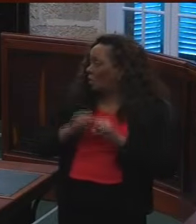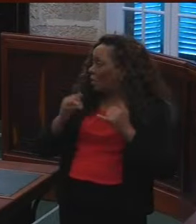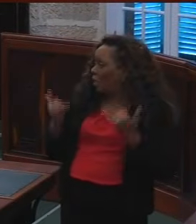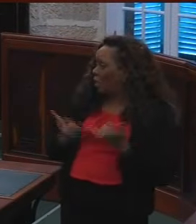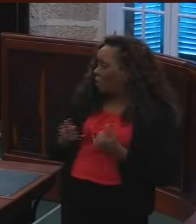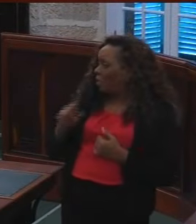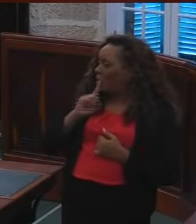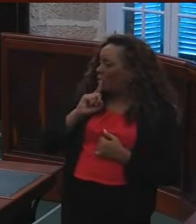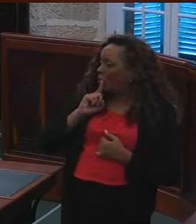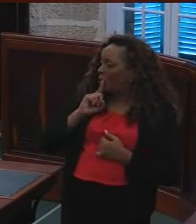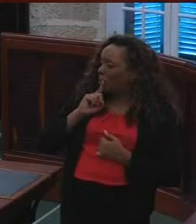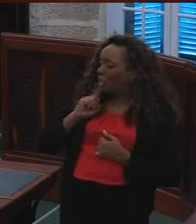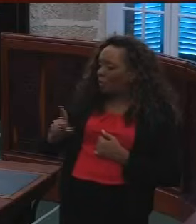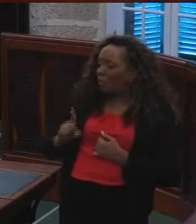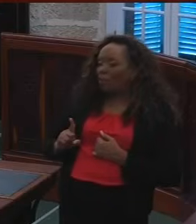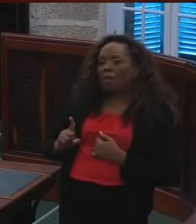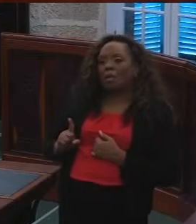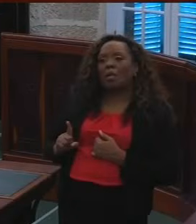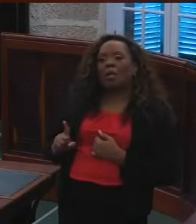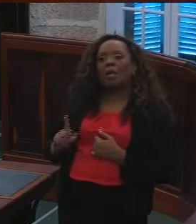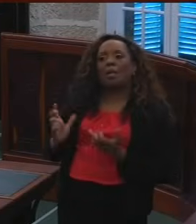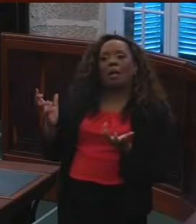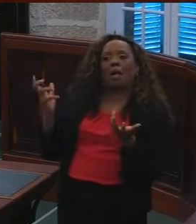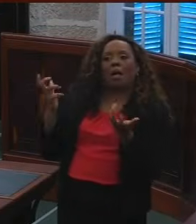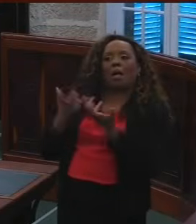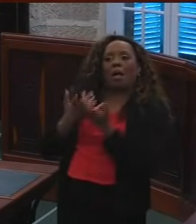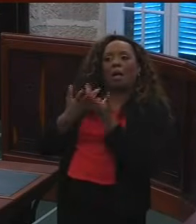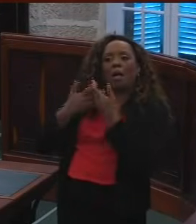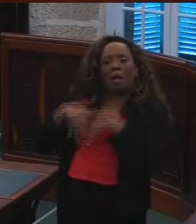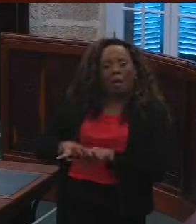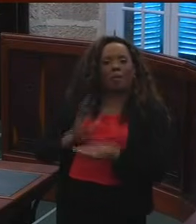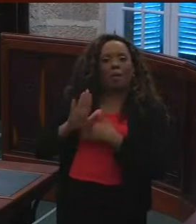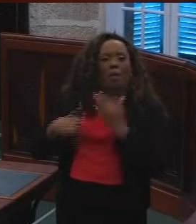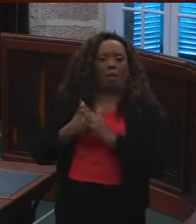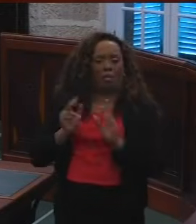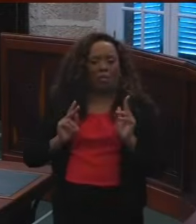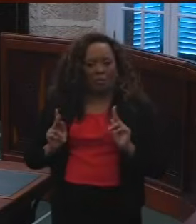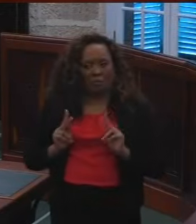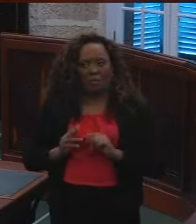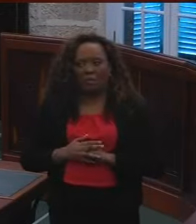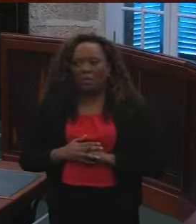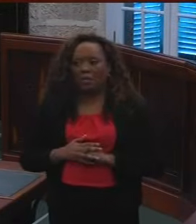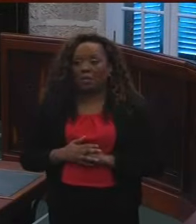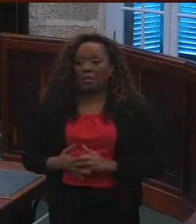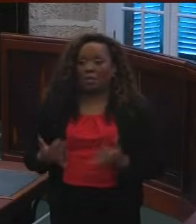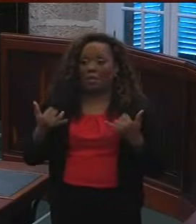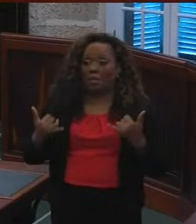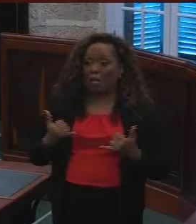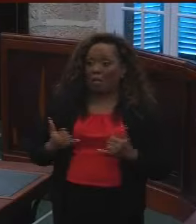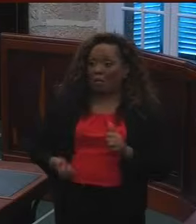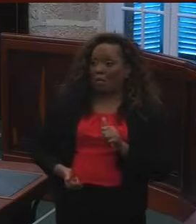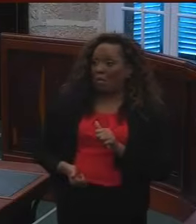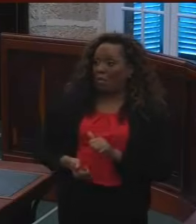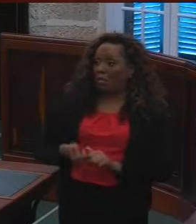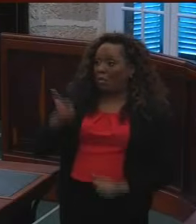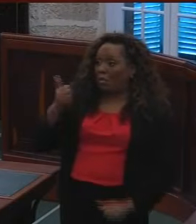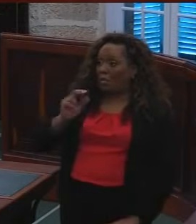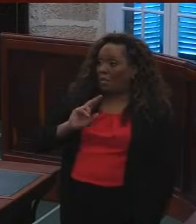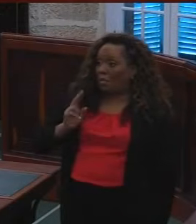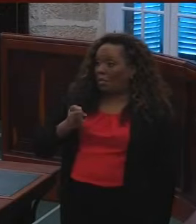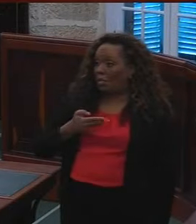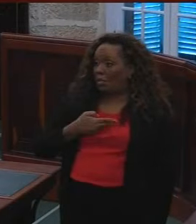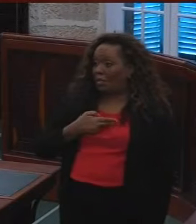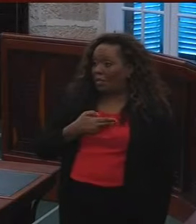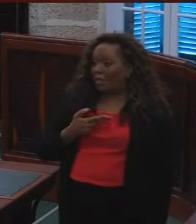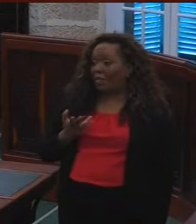fit for the weakest of us. And I'm saying to this Parliament, Mr. Speaker, sir, most of us are closer to the